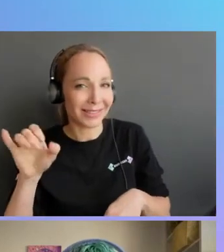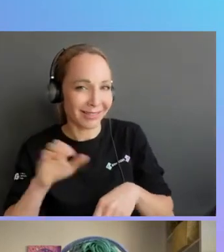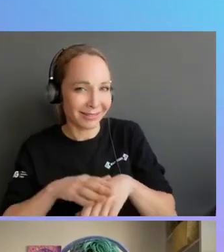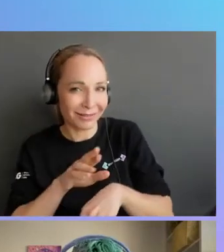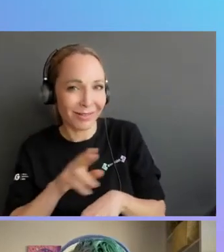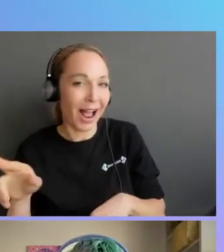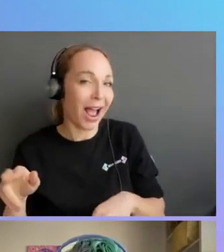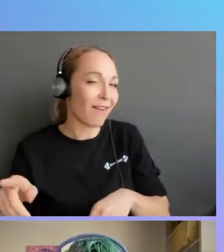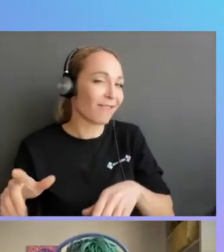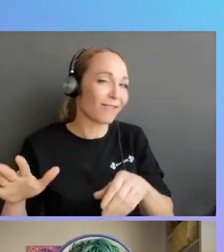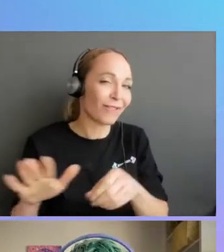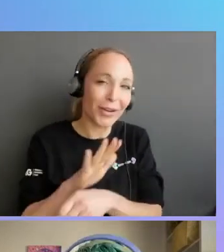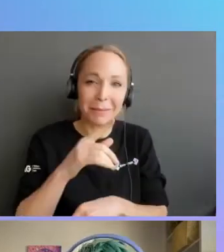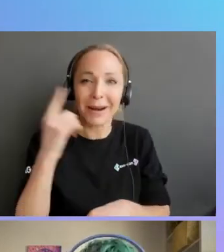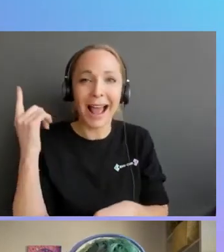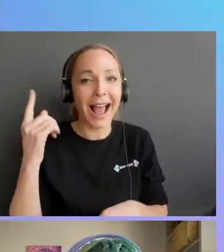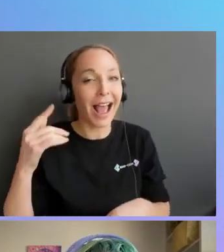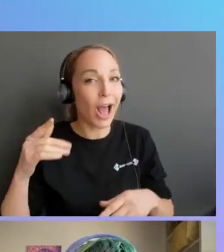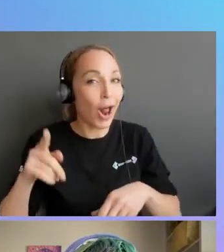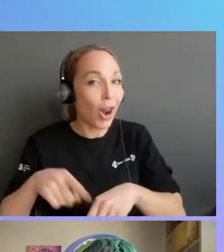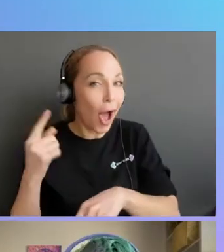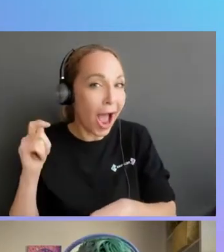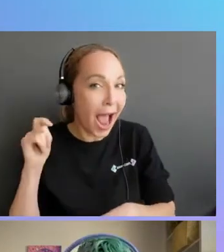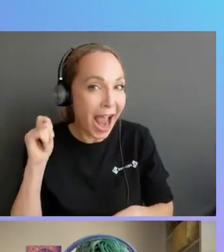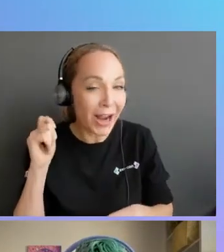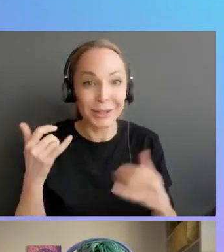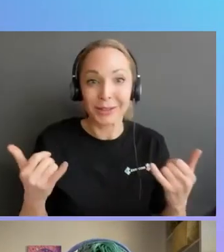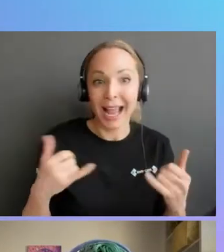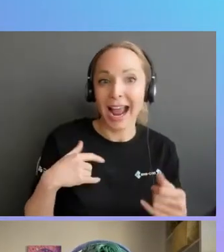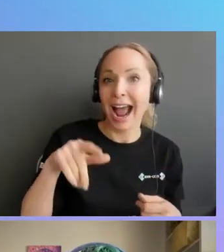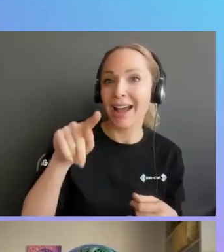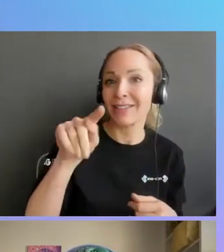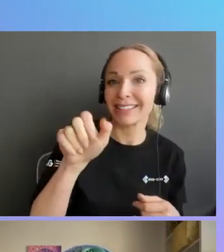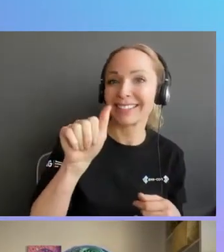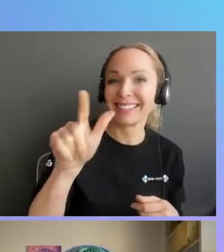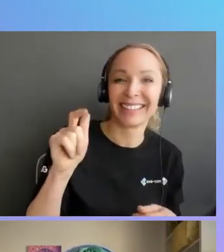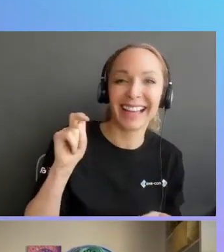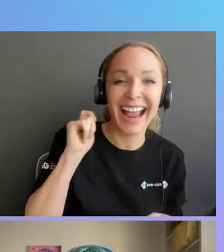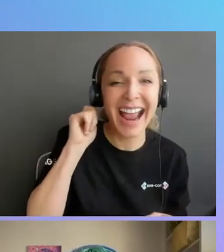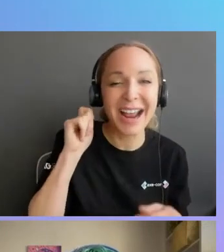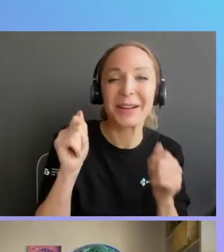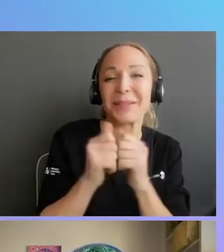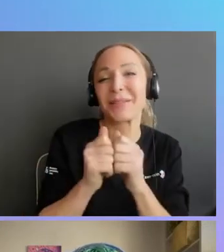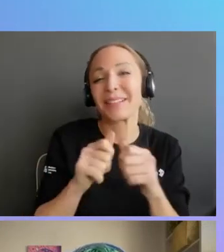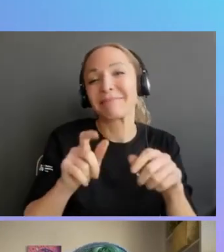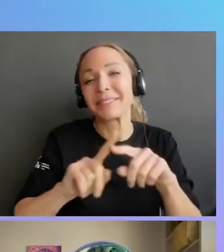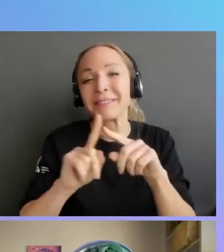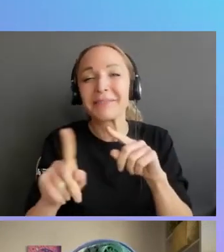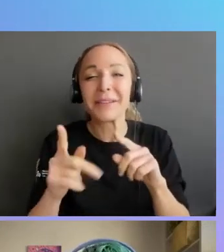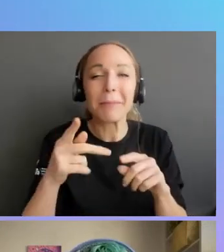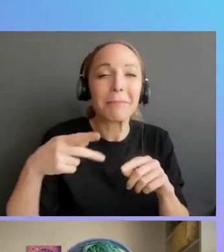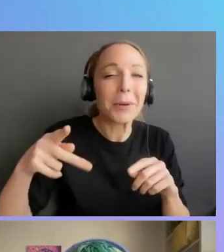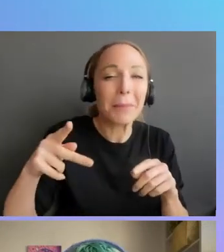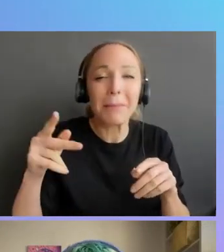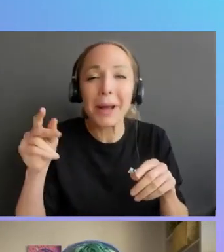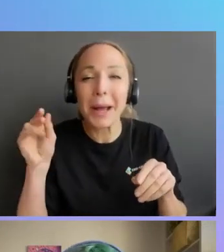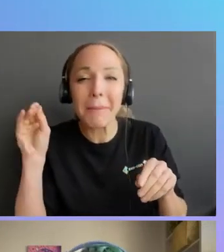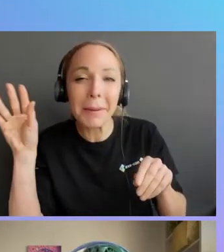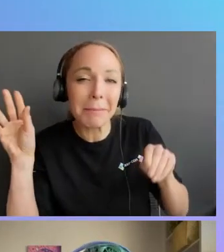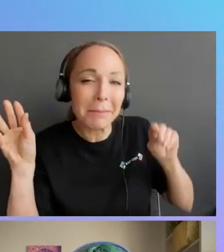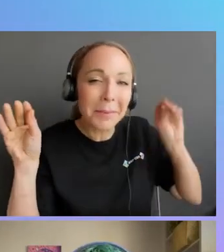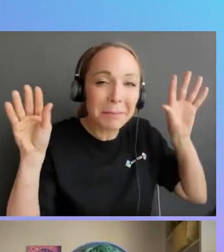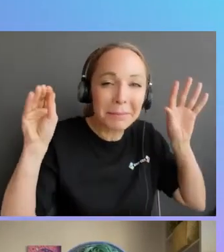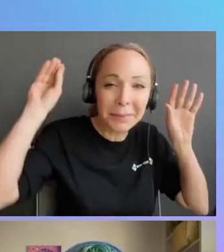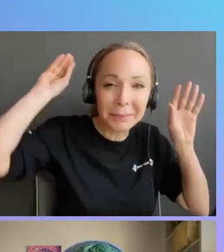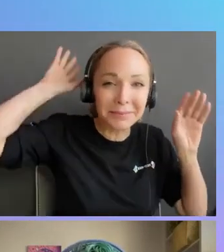And then today I have mostly teal hair with a little pop of purple here and there. But I always have purple in my hair. I switch